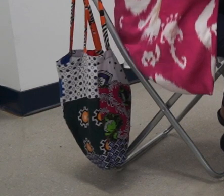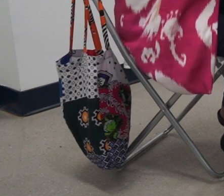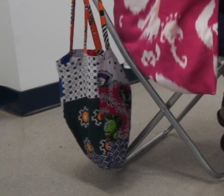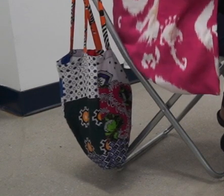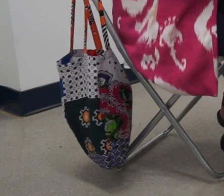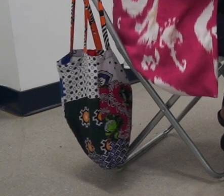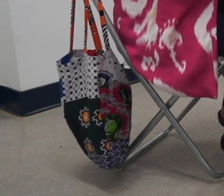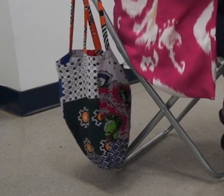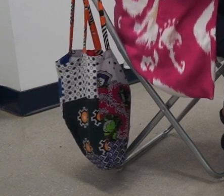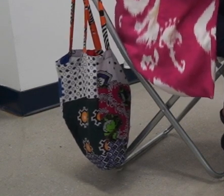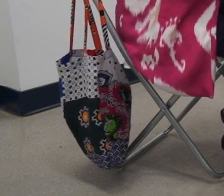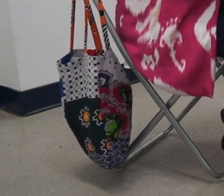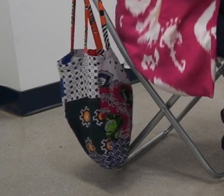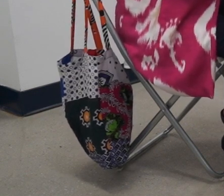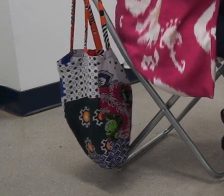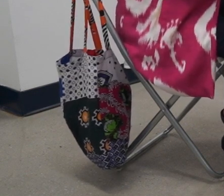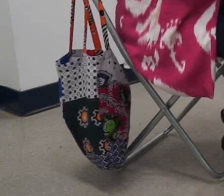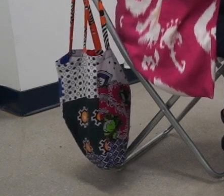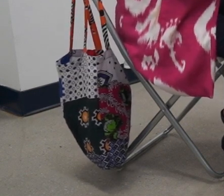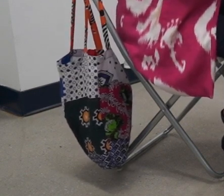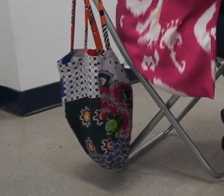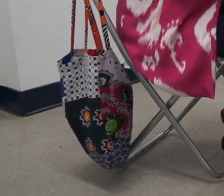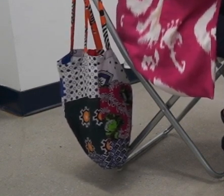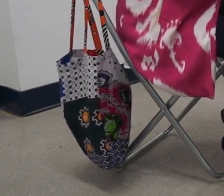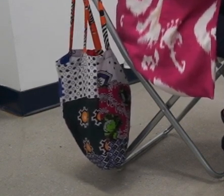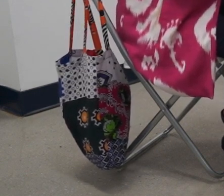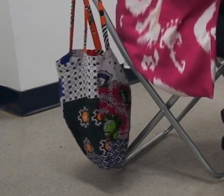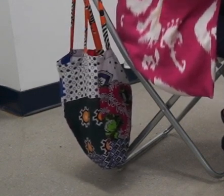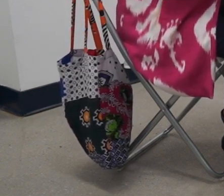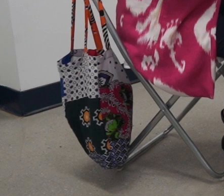align ourselves around this, it can actually be super, super helpful.